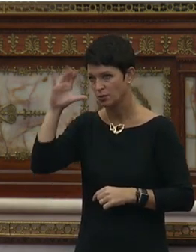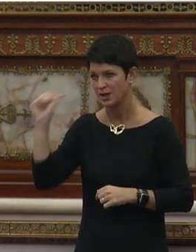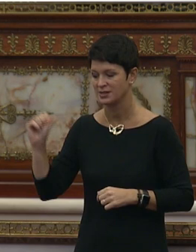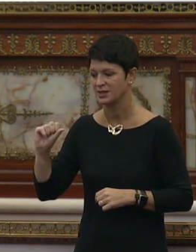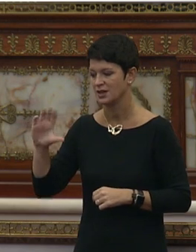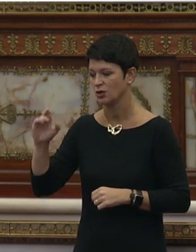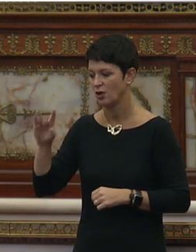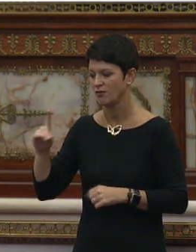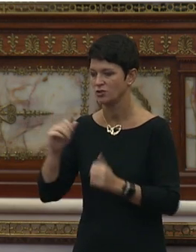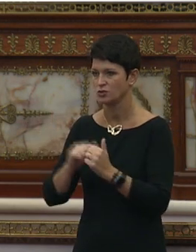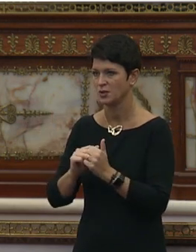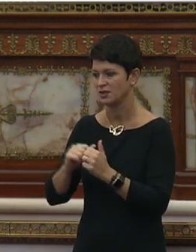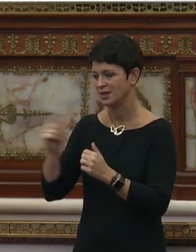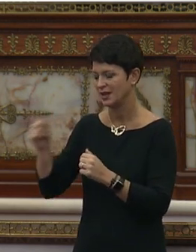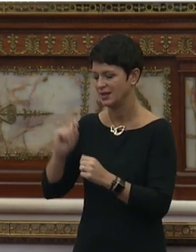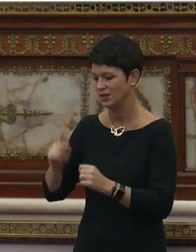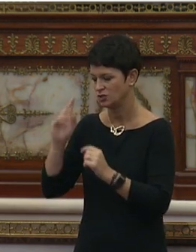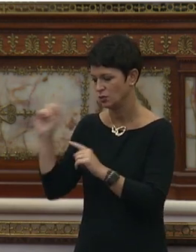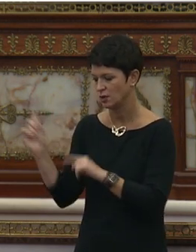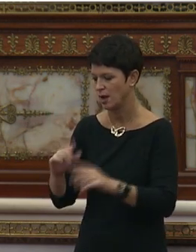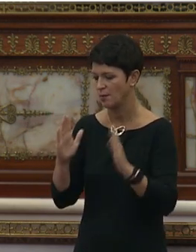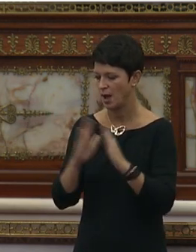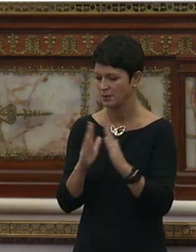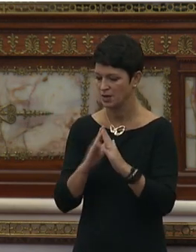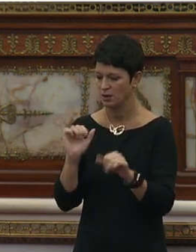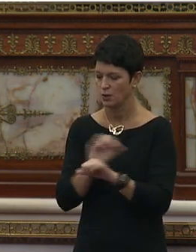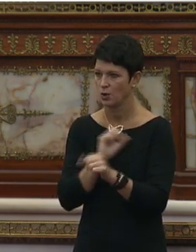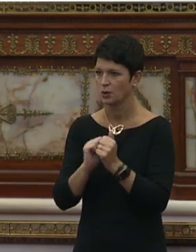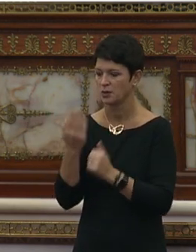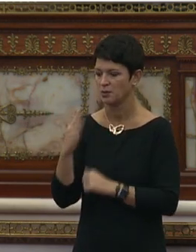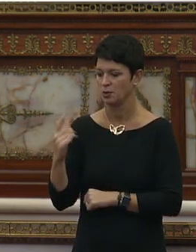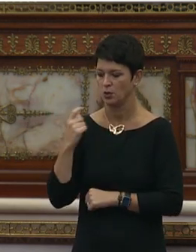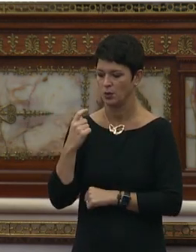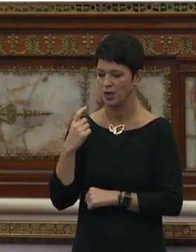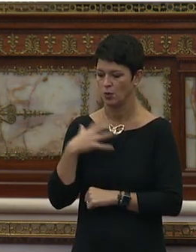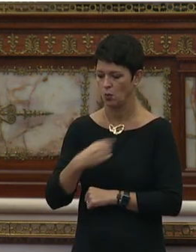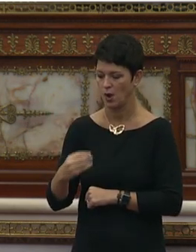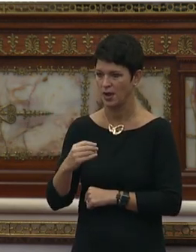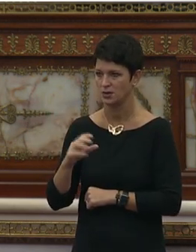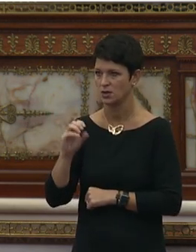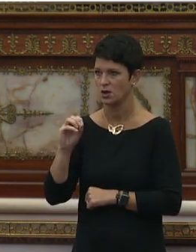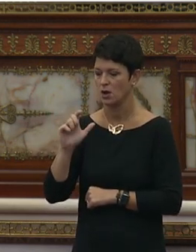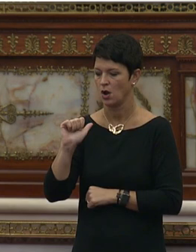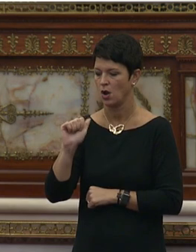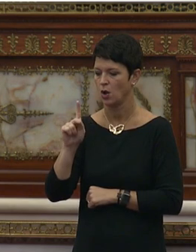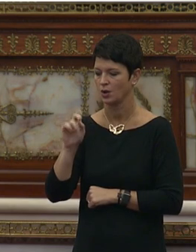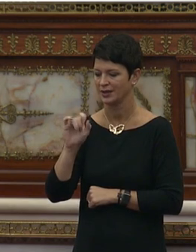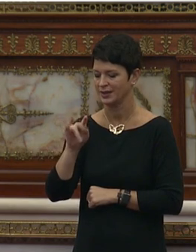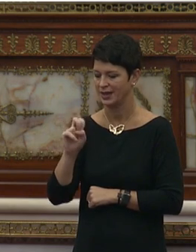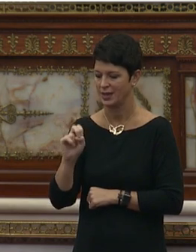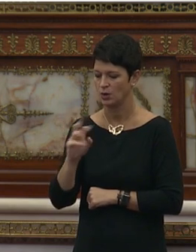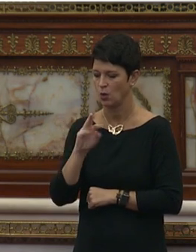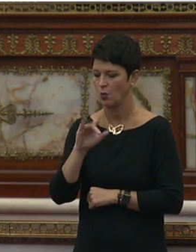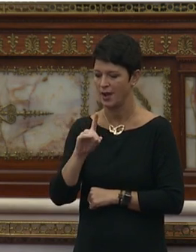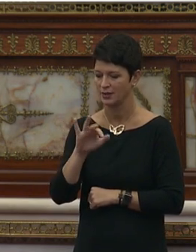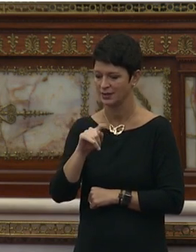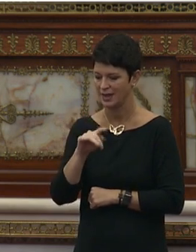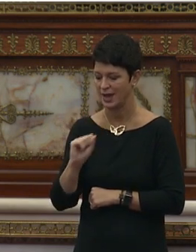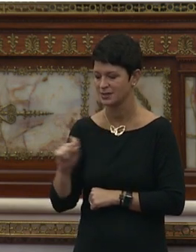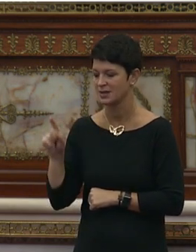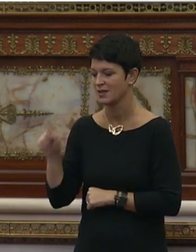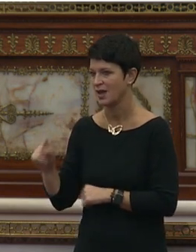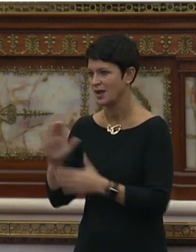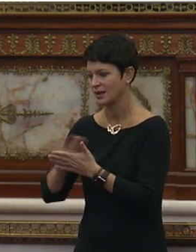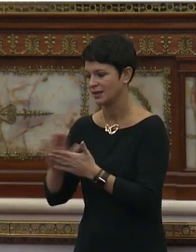with the Aztecs and he needs to come uptown and work with the blue and white Oak Lane Wildcats. Leroy Towns, the cleaning ambassador